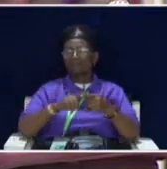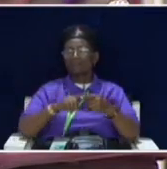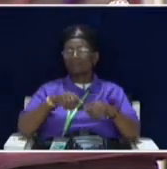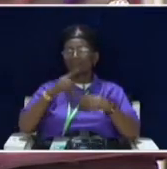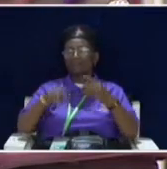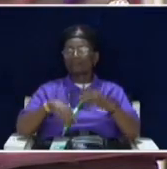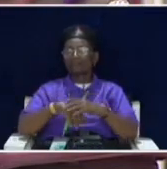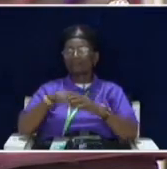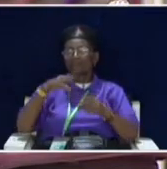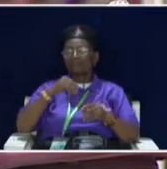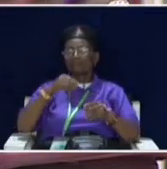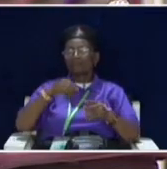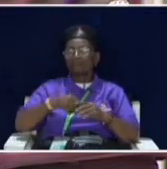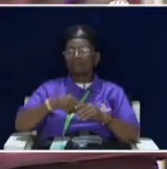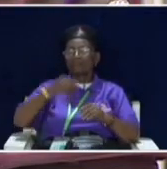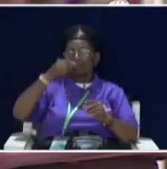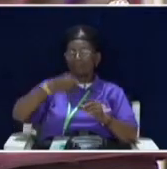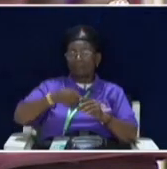excrete. So